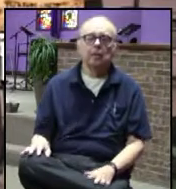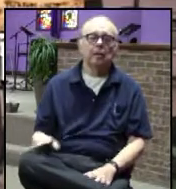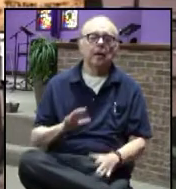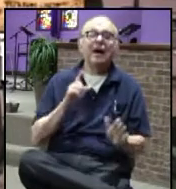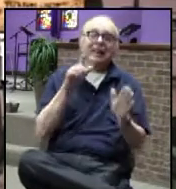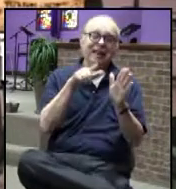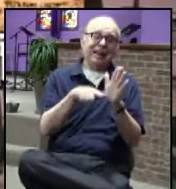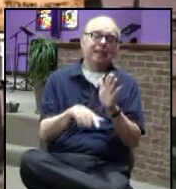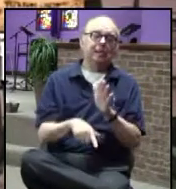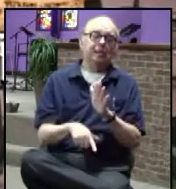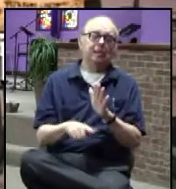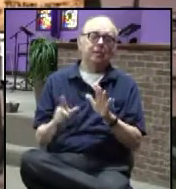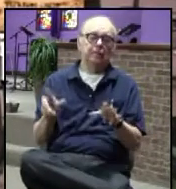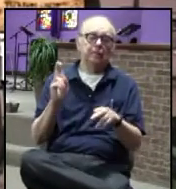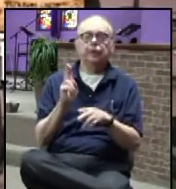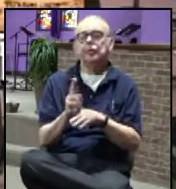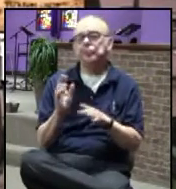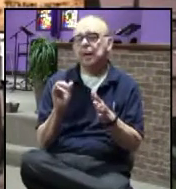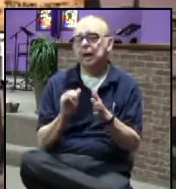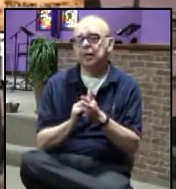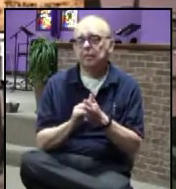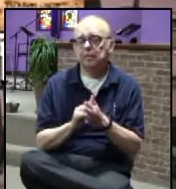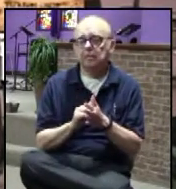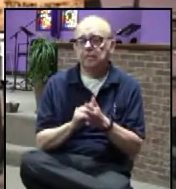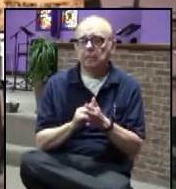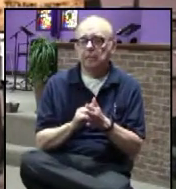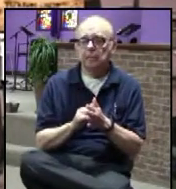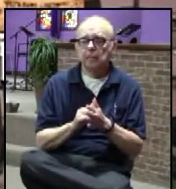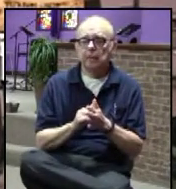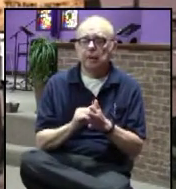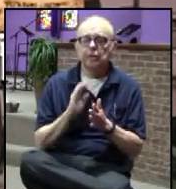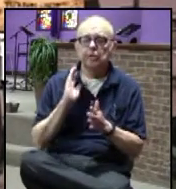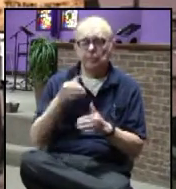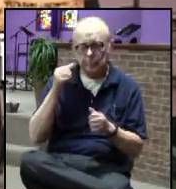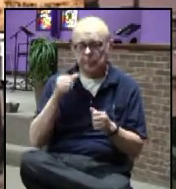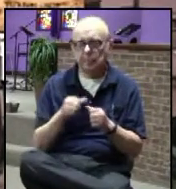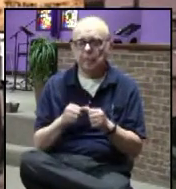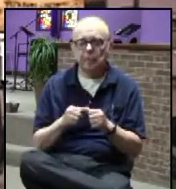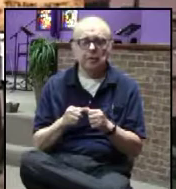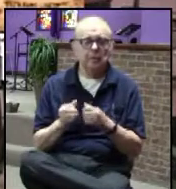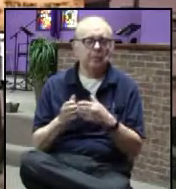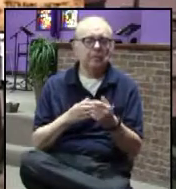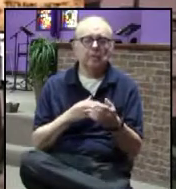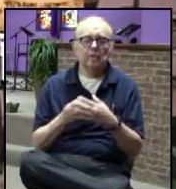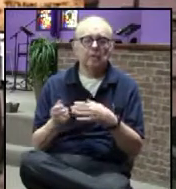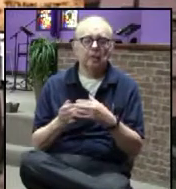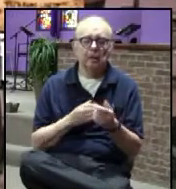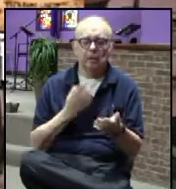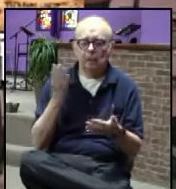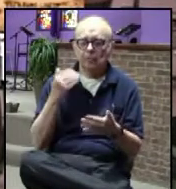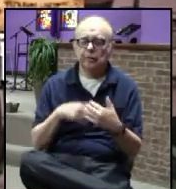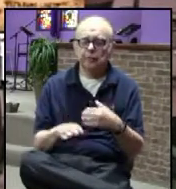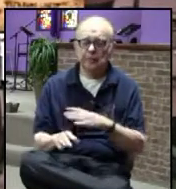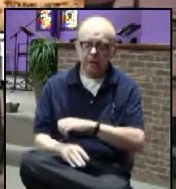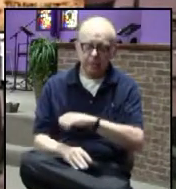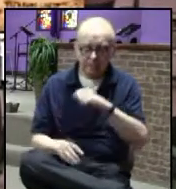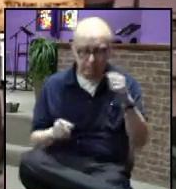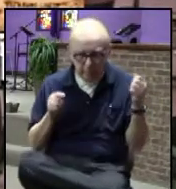And later on, you would use it and you would remember whatever it was that was in that